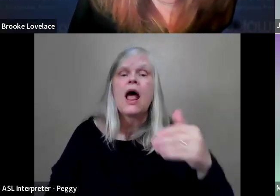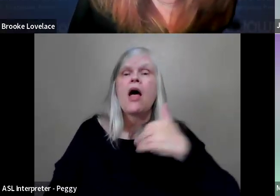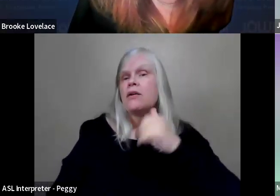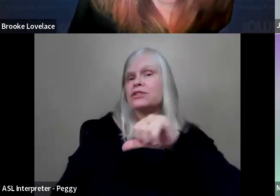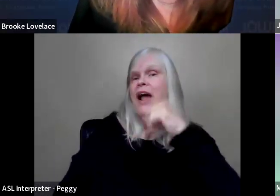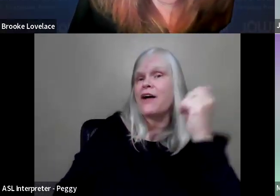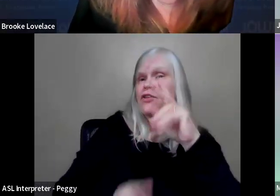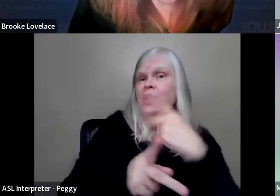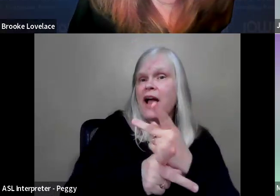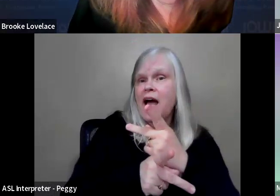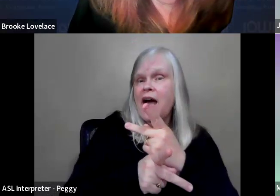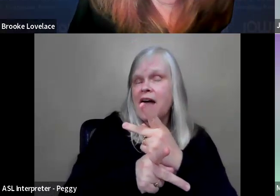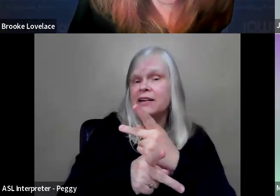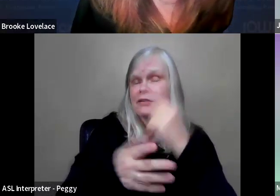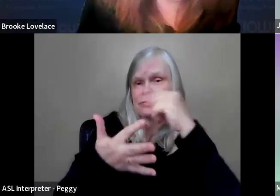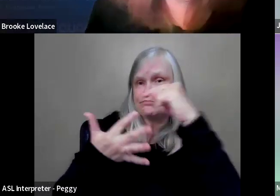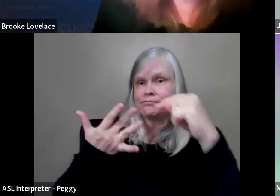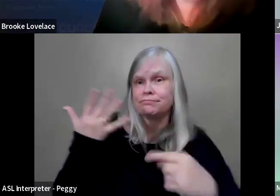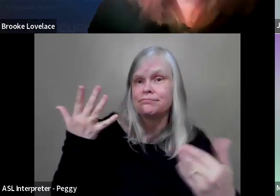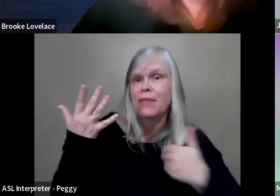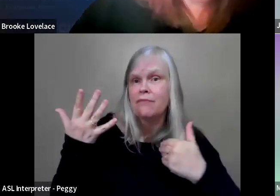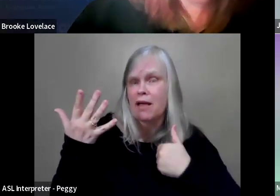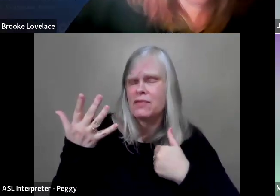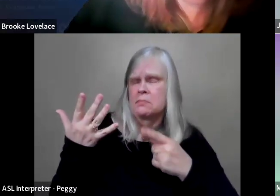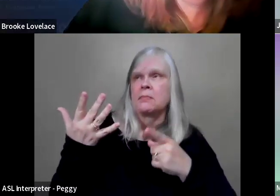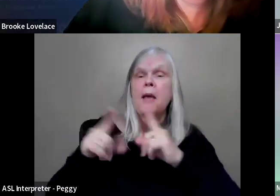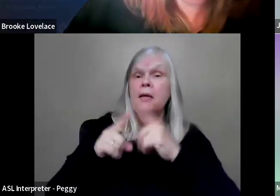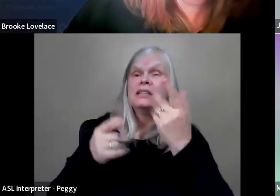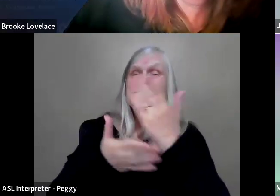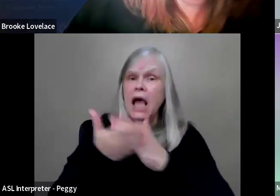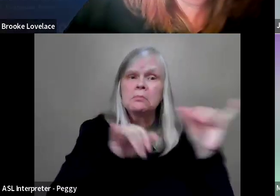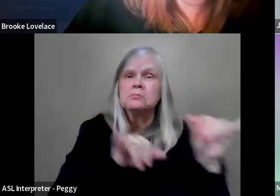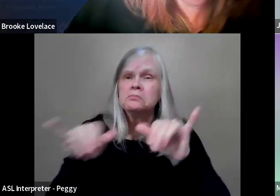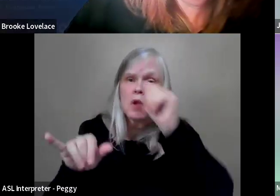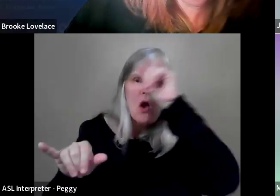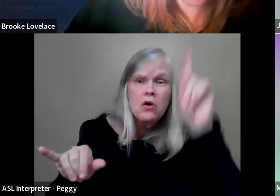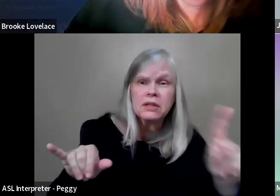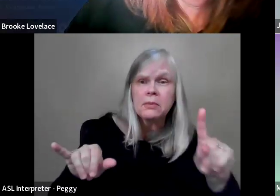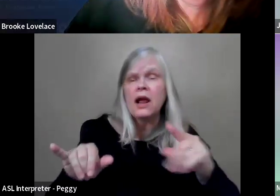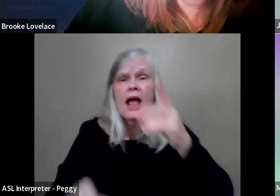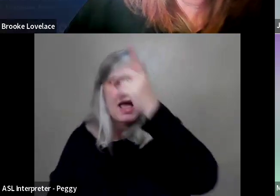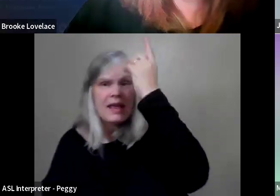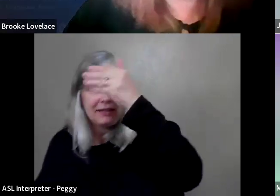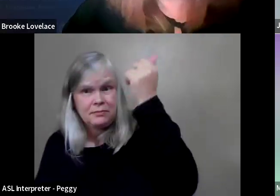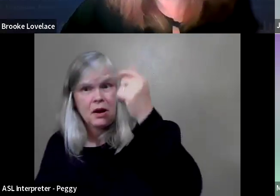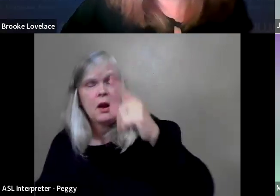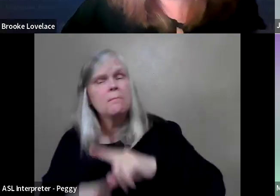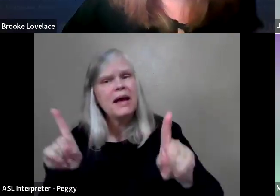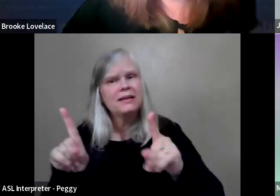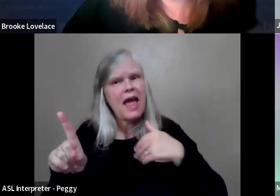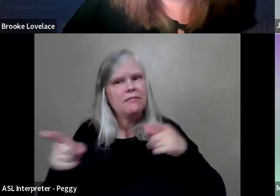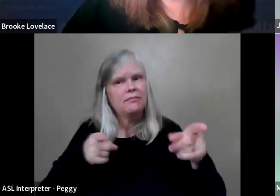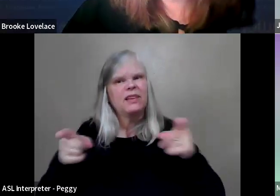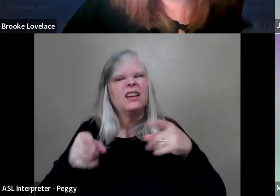symptoms. And although they are very similar, there are some different characteristics between the different forms.